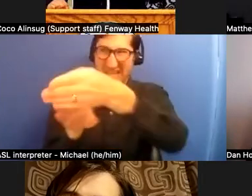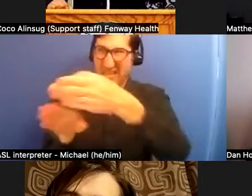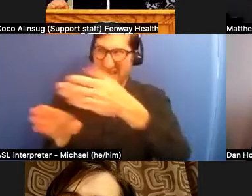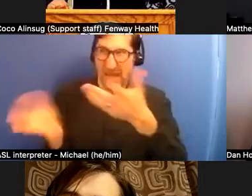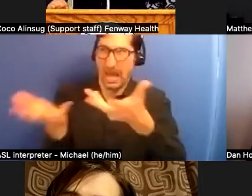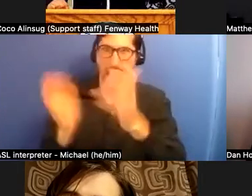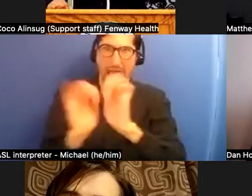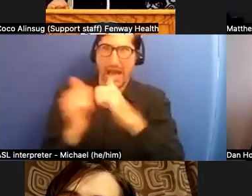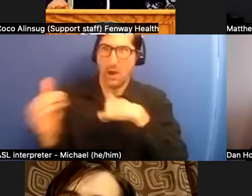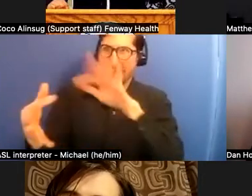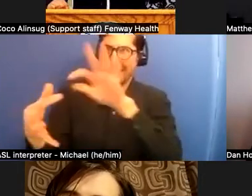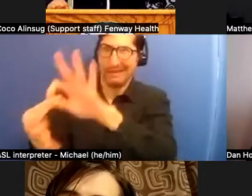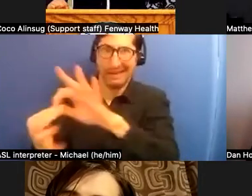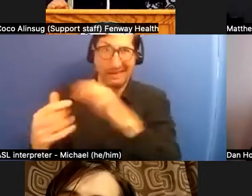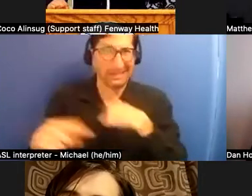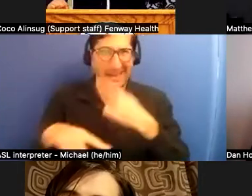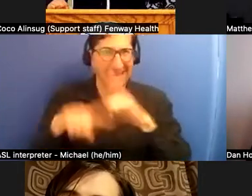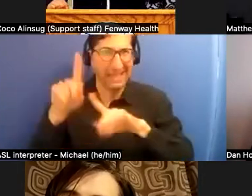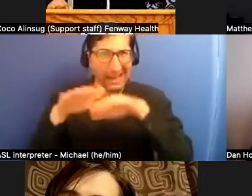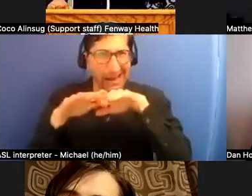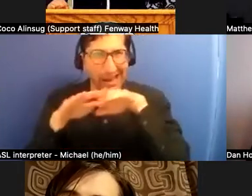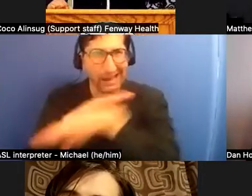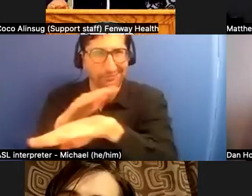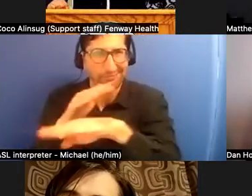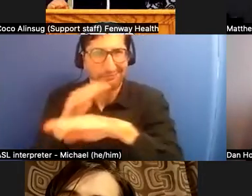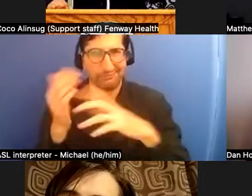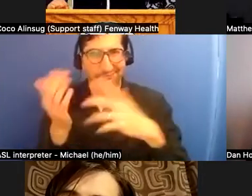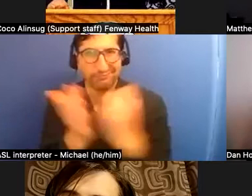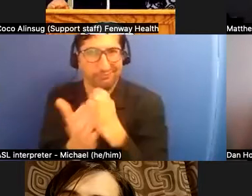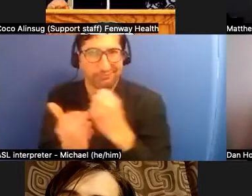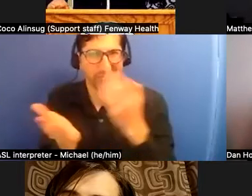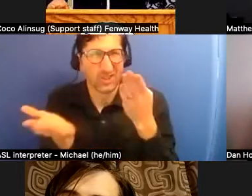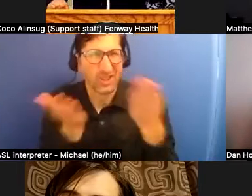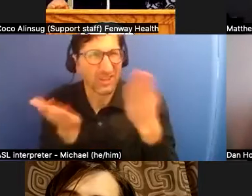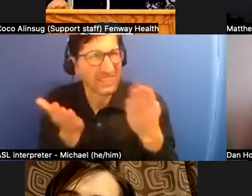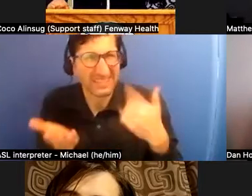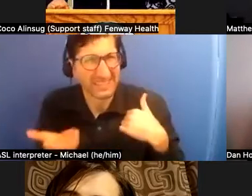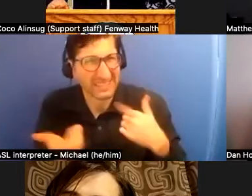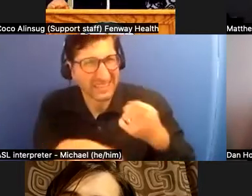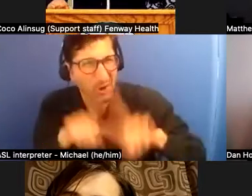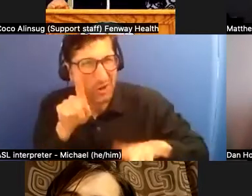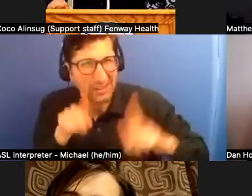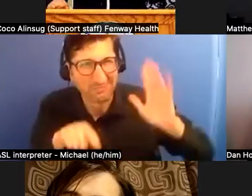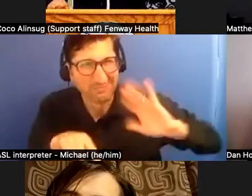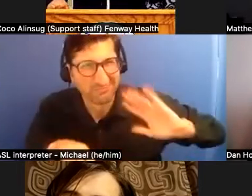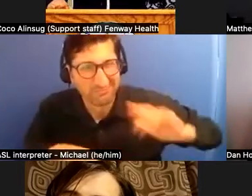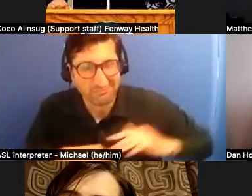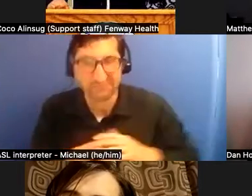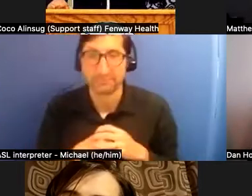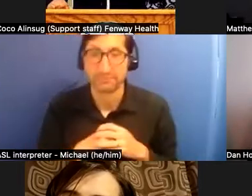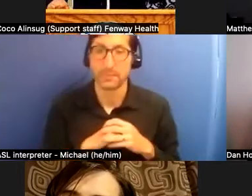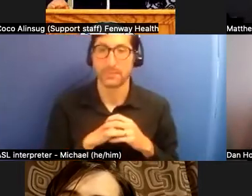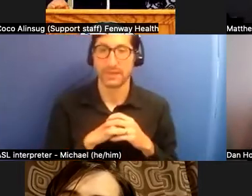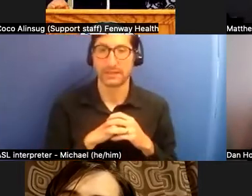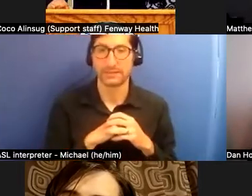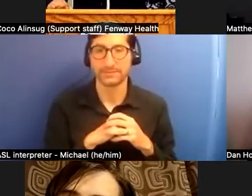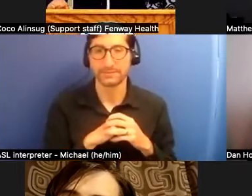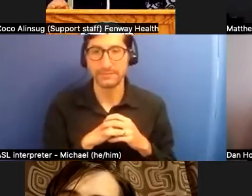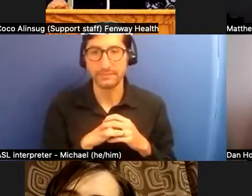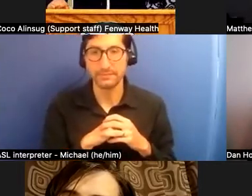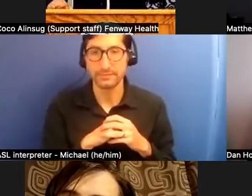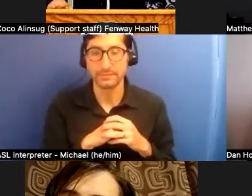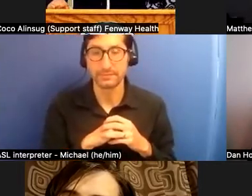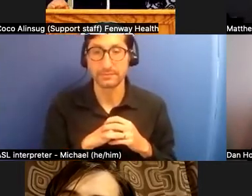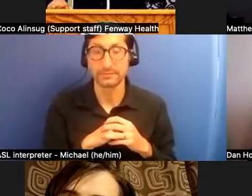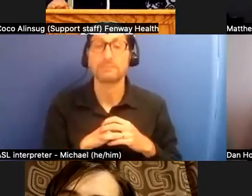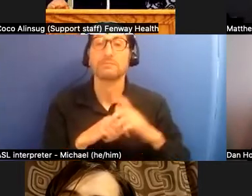often difficult to access services. That's part of what made me, when I was able to engage in recovery and, you